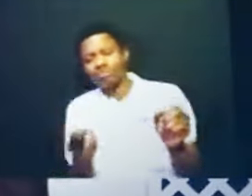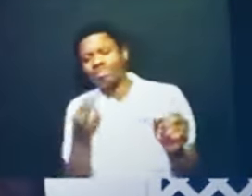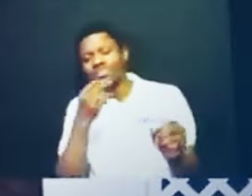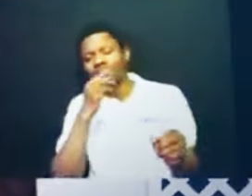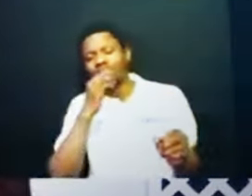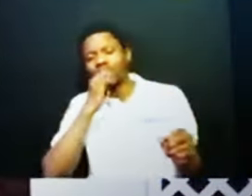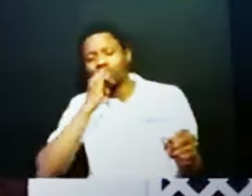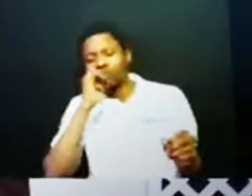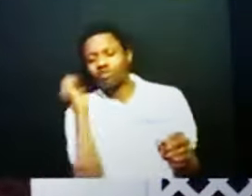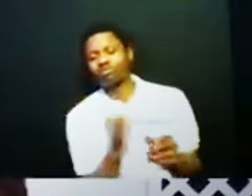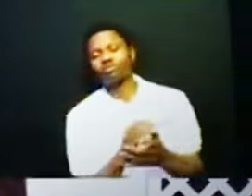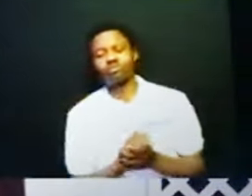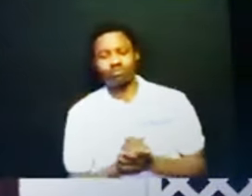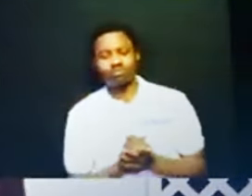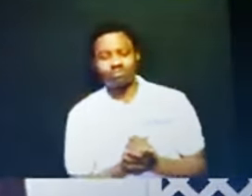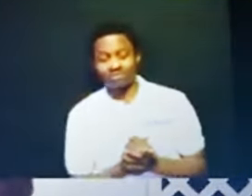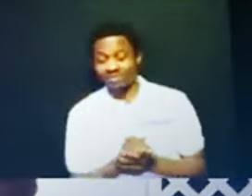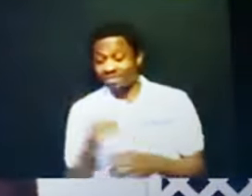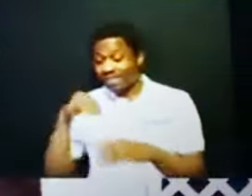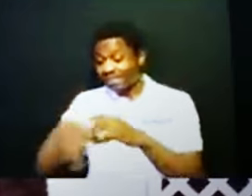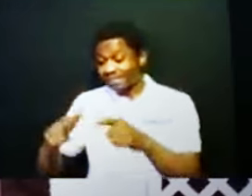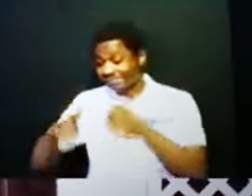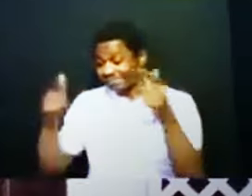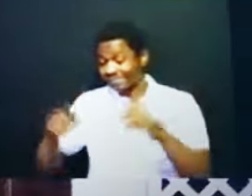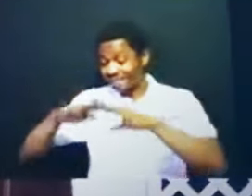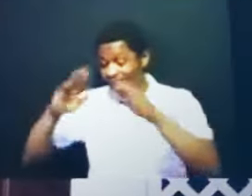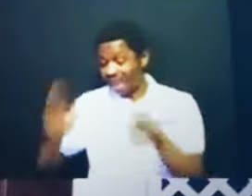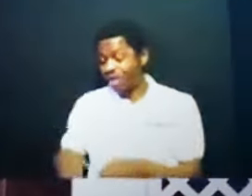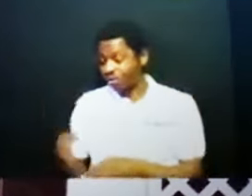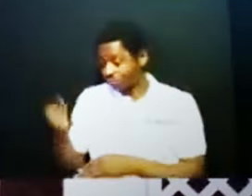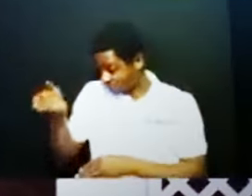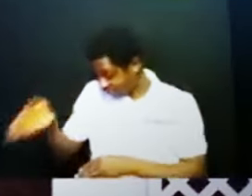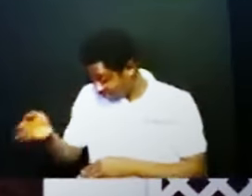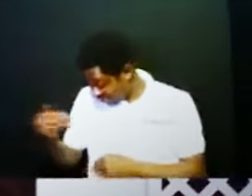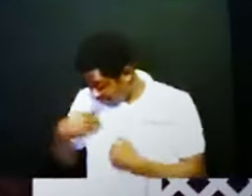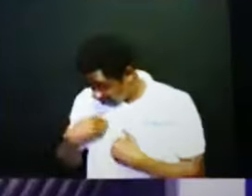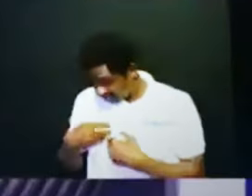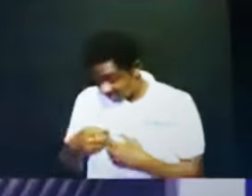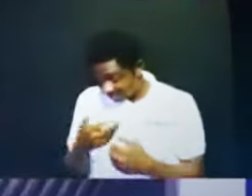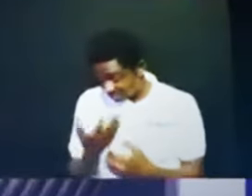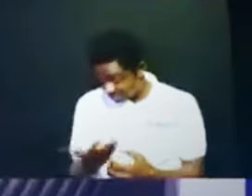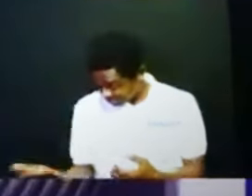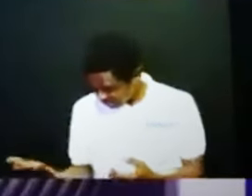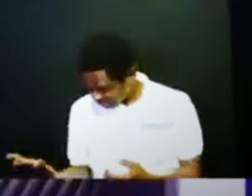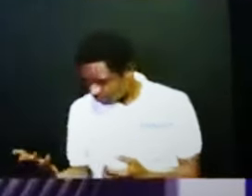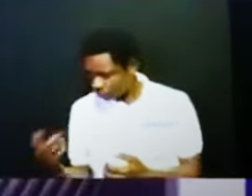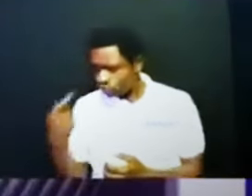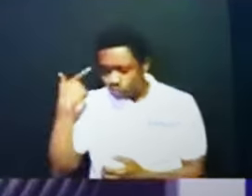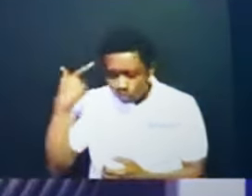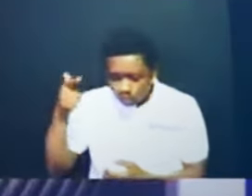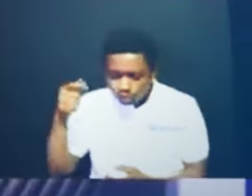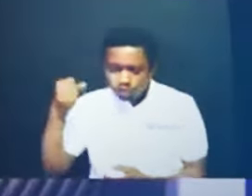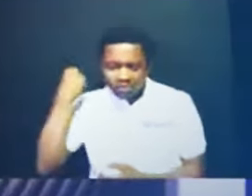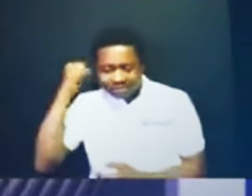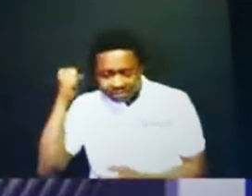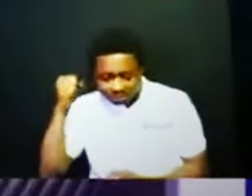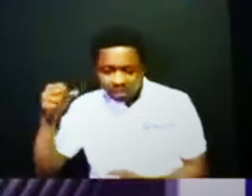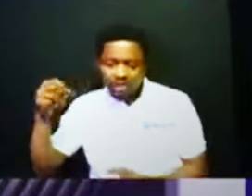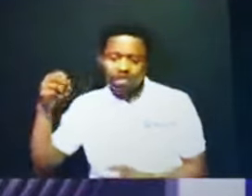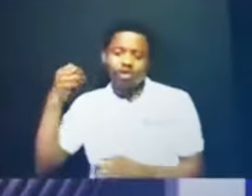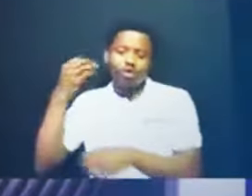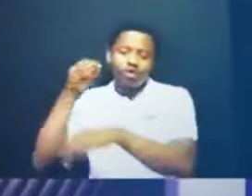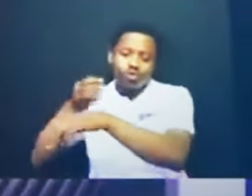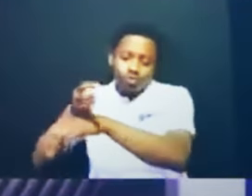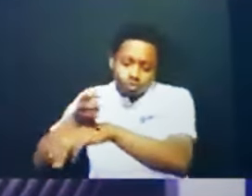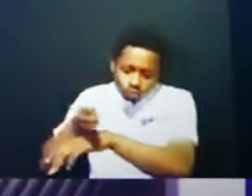great house, there are articles not only of gold and silver, but also of wood and clay. Some are